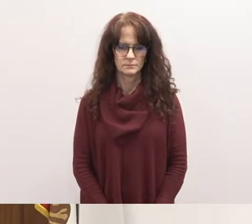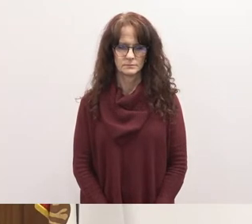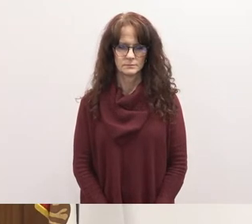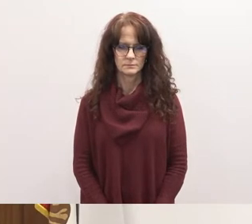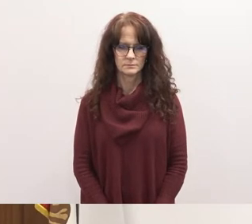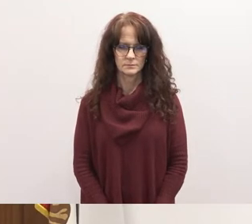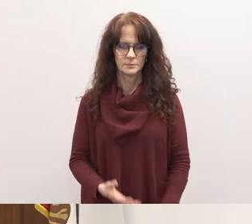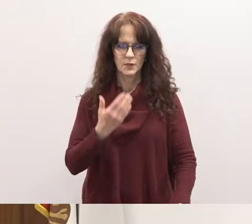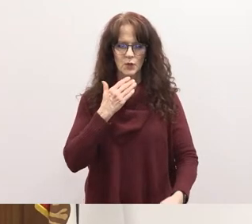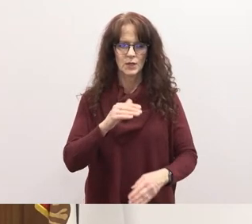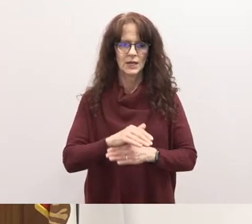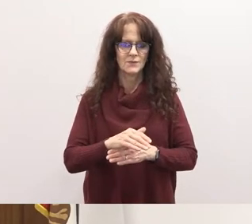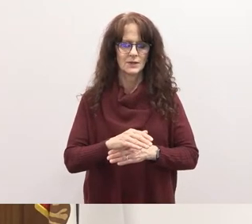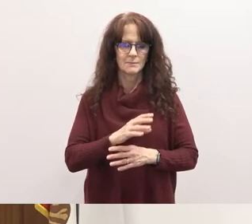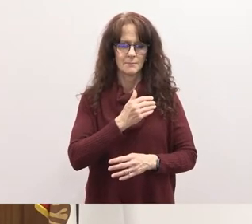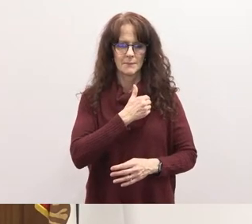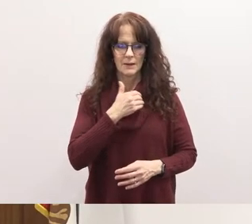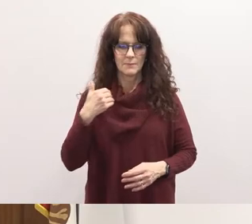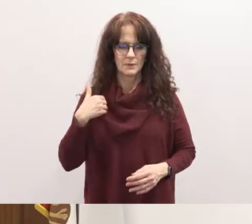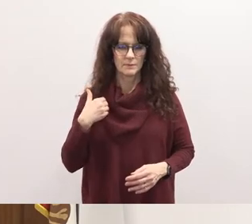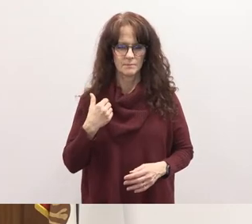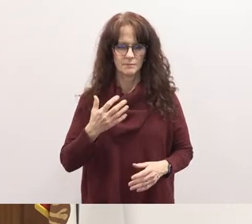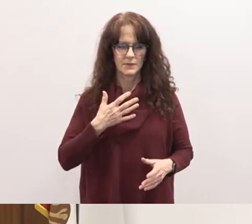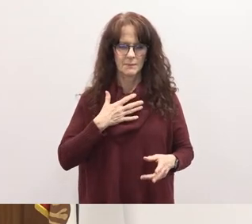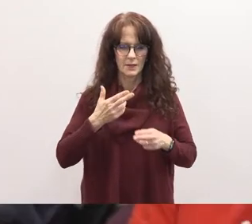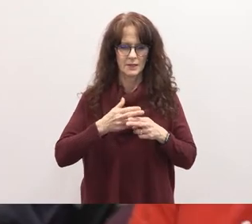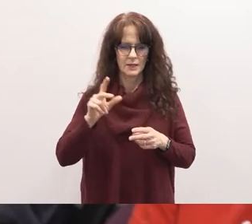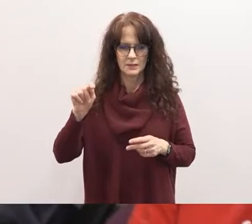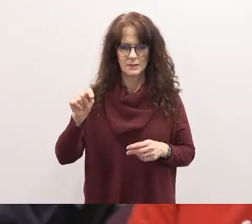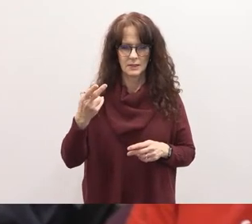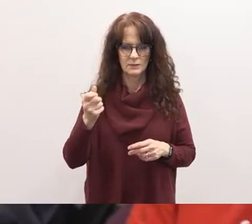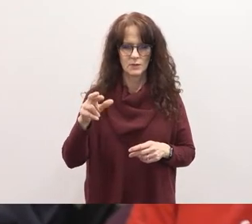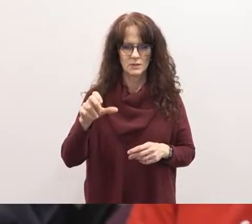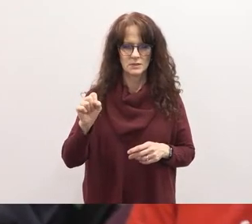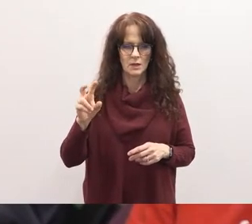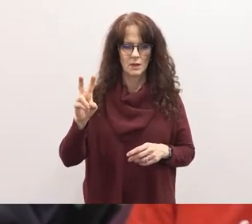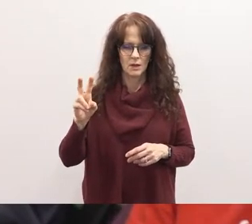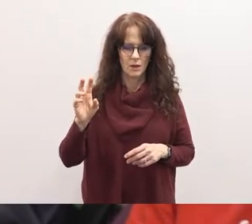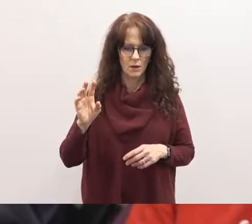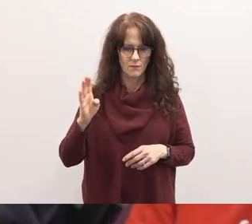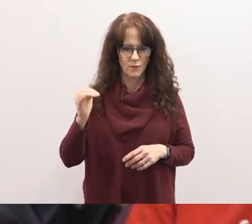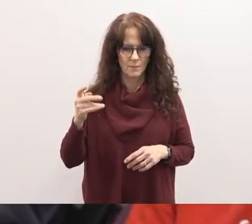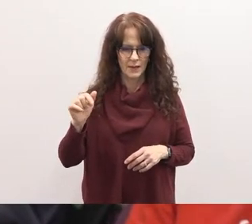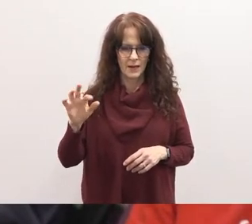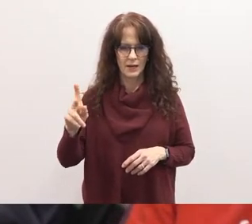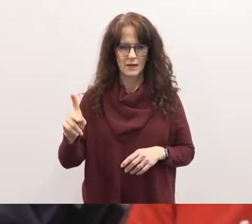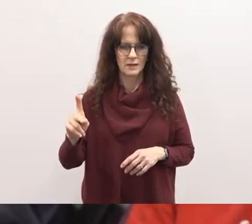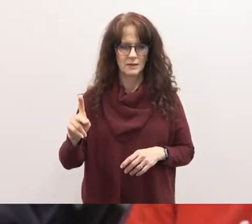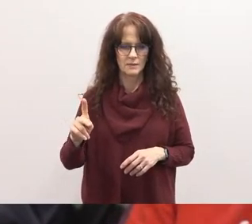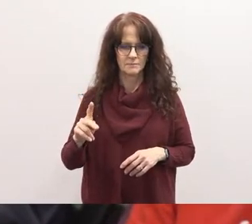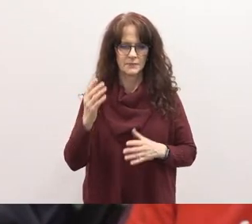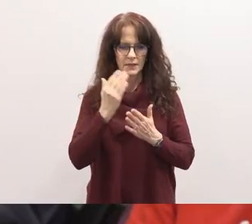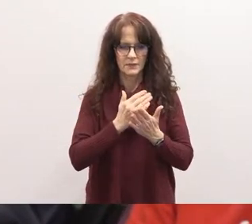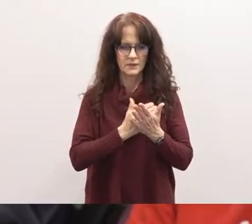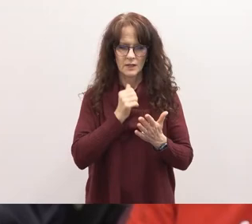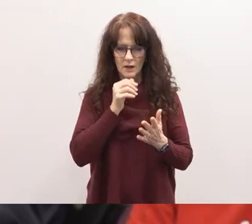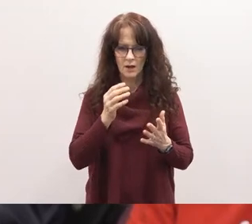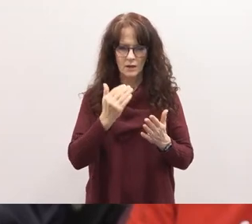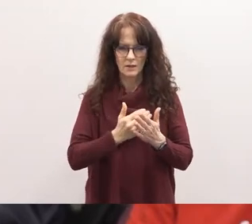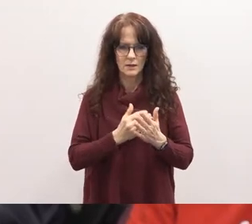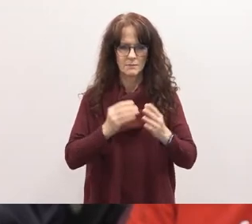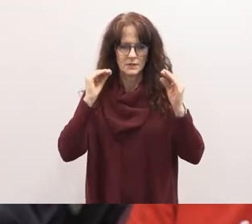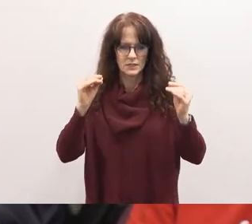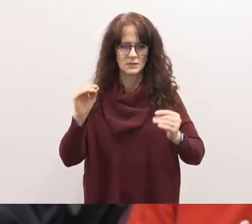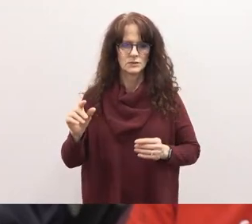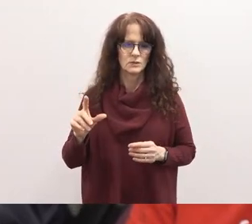Good evening, board members. My name is Teresa Wilvette, and I'd like to speak under items not listed on the agenda. I'm the teacher librarian